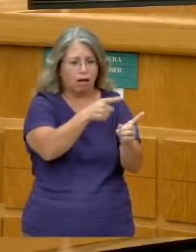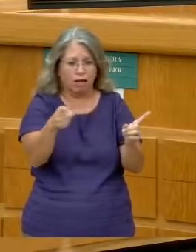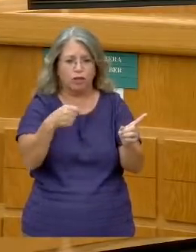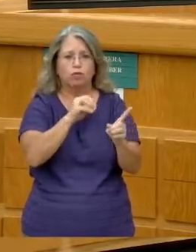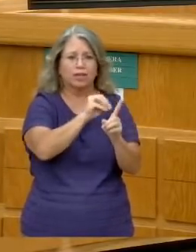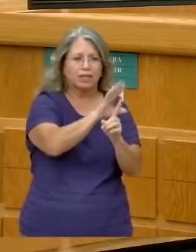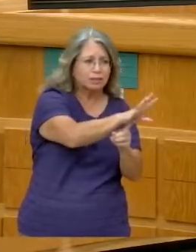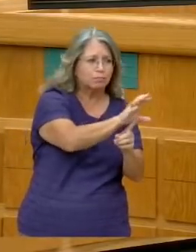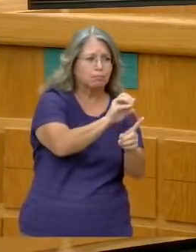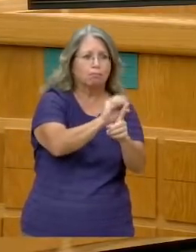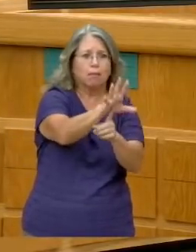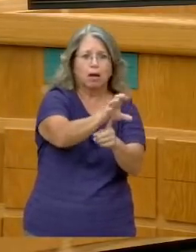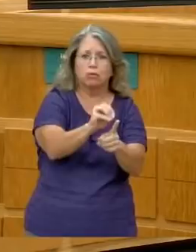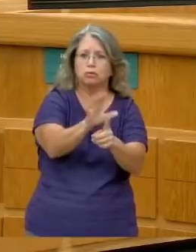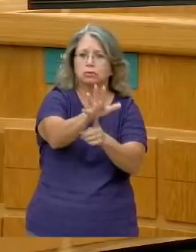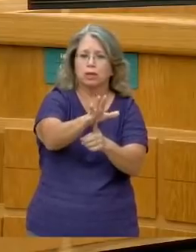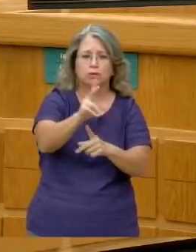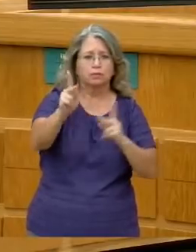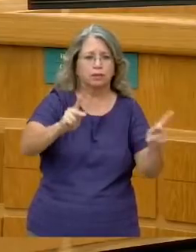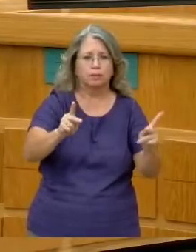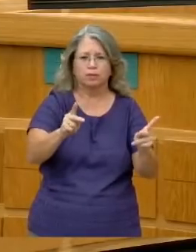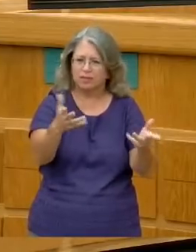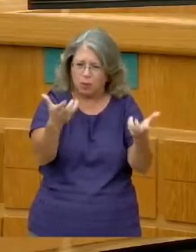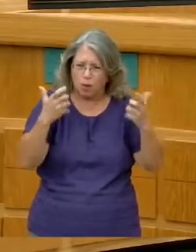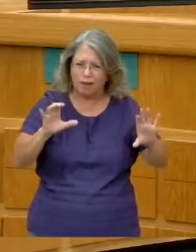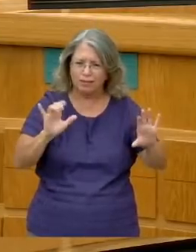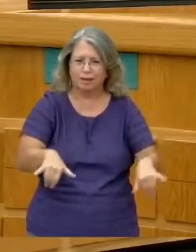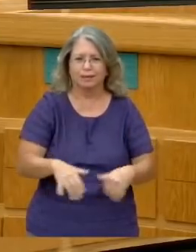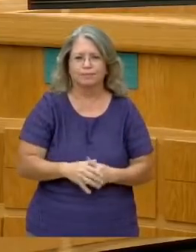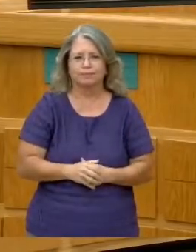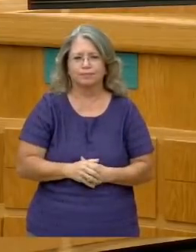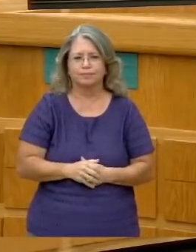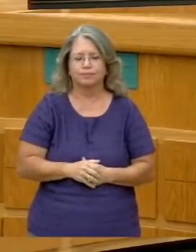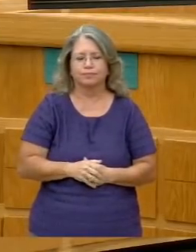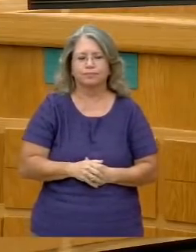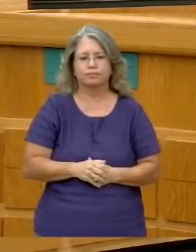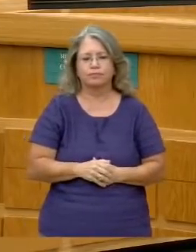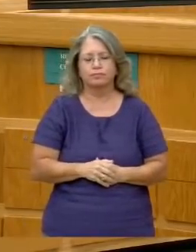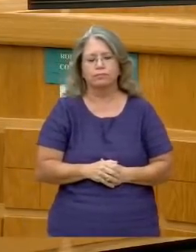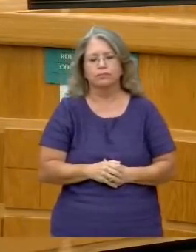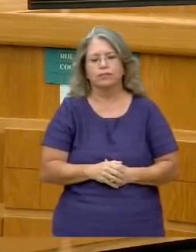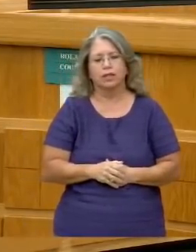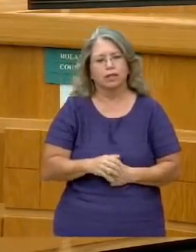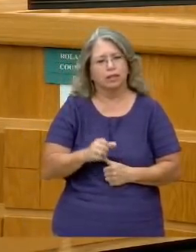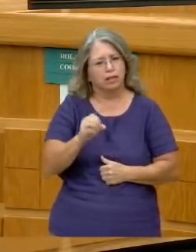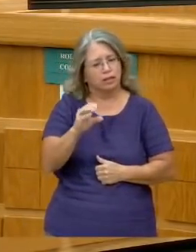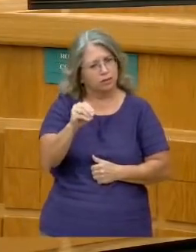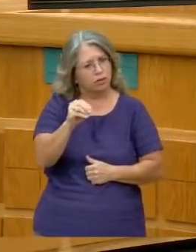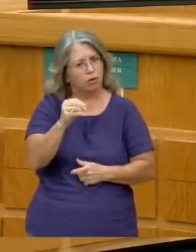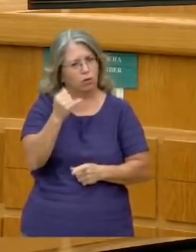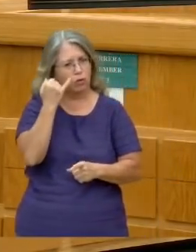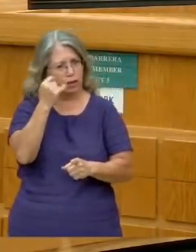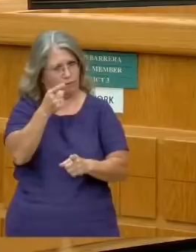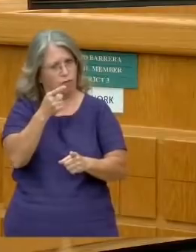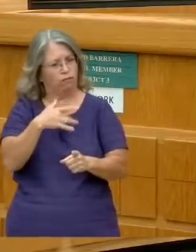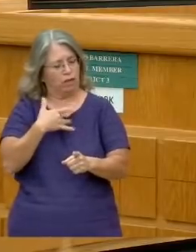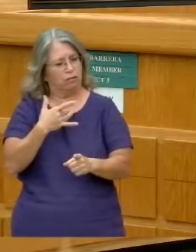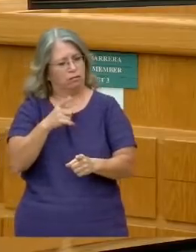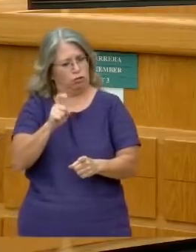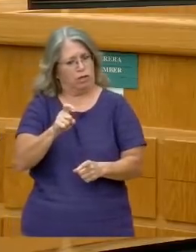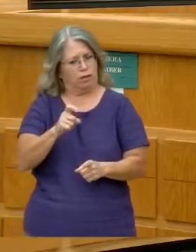don't want that. And you don't want that. So let me encourage you to, if you feel like you need to get tested, go get